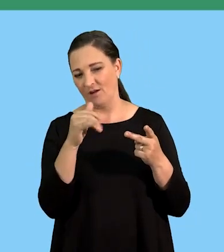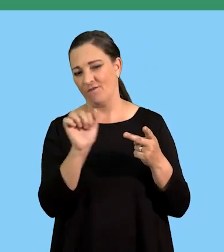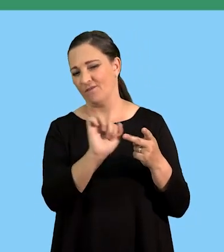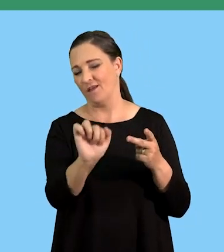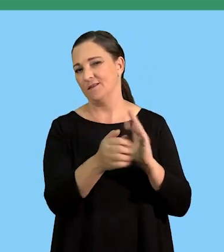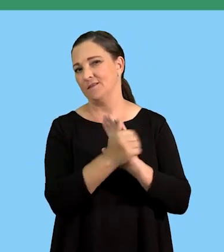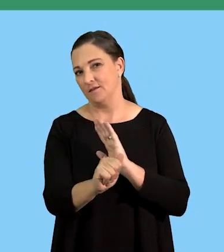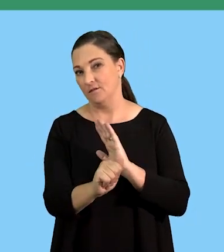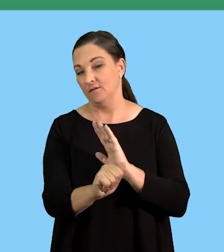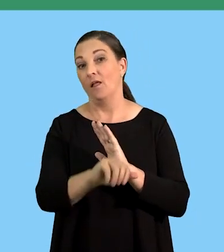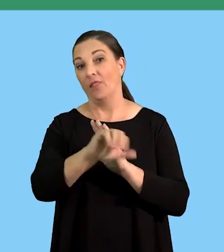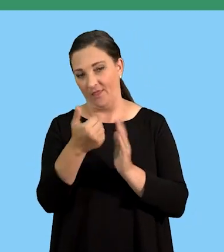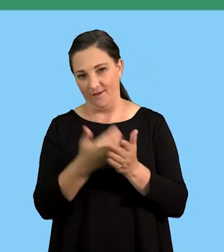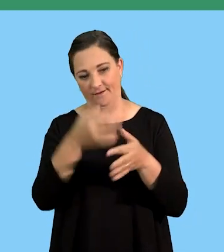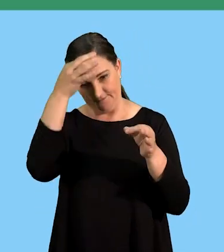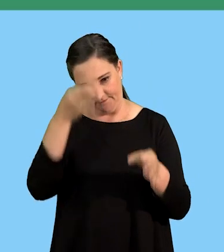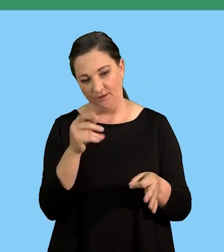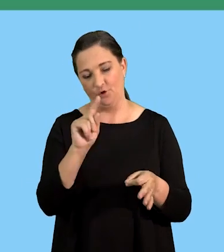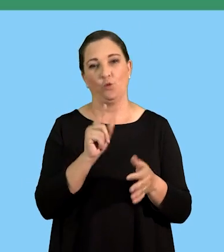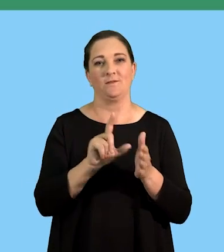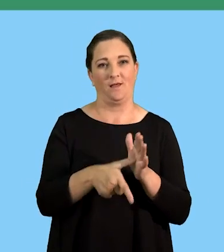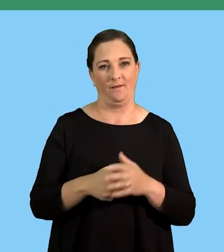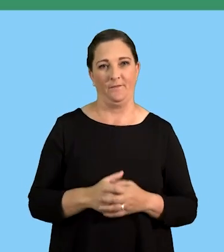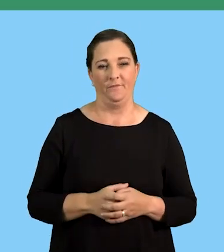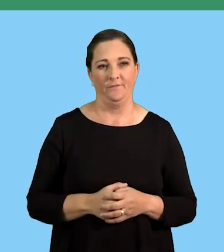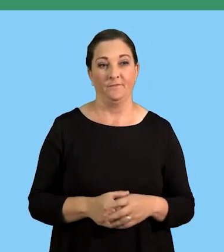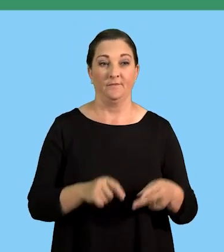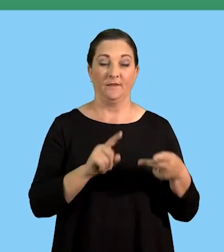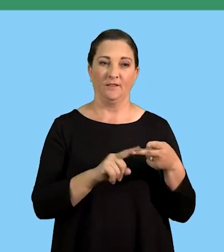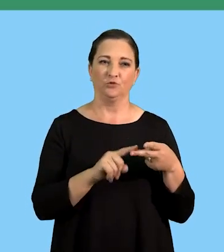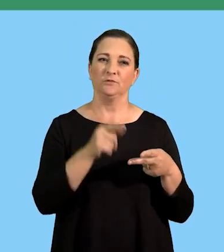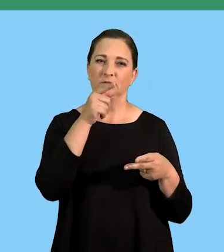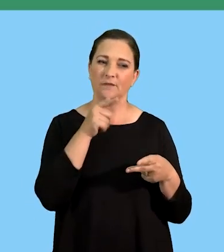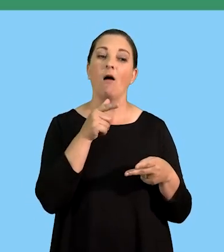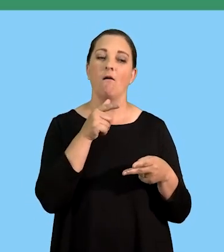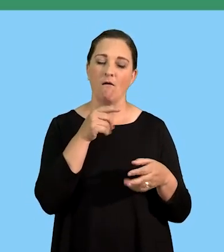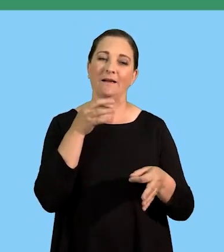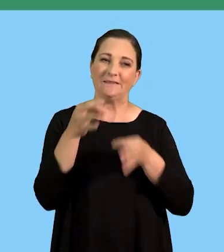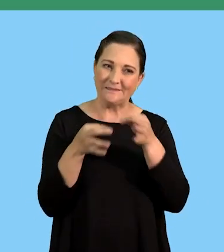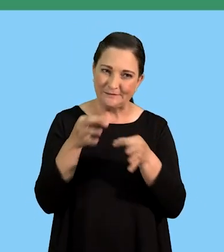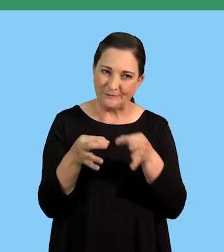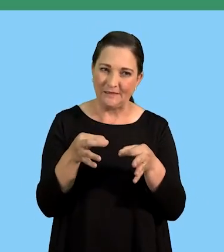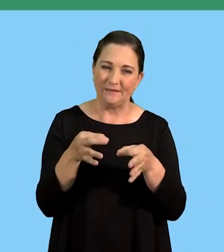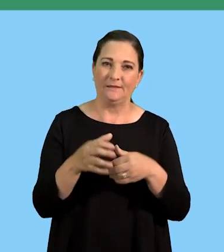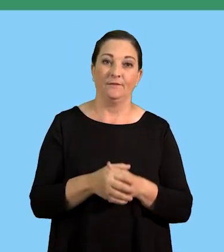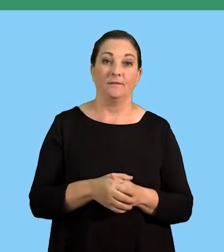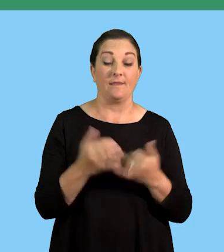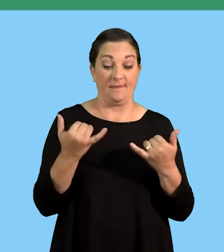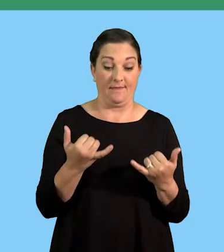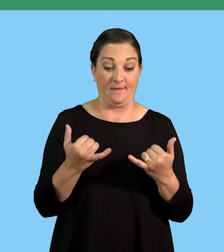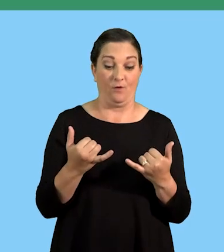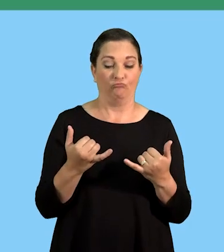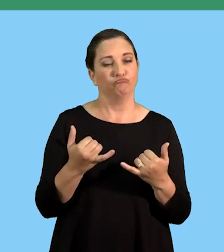decide on the style to be used. Then number 2, explain the leadership theory applied by Lunga. So let us